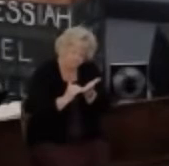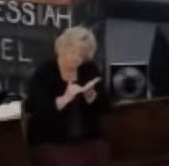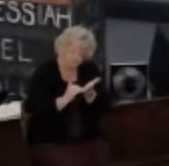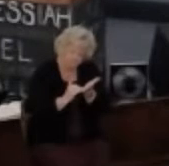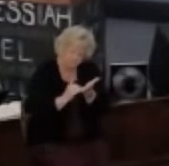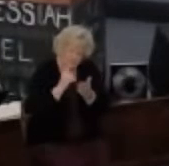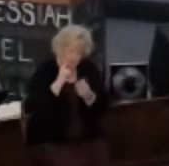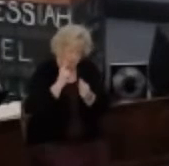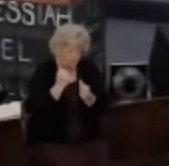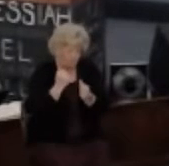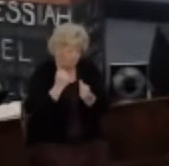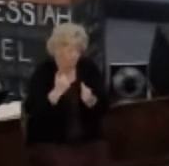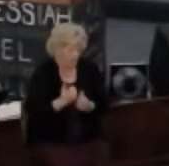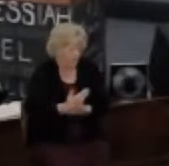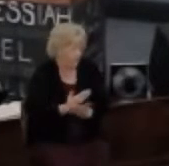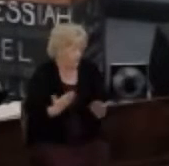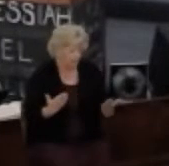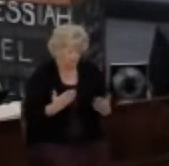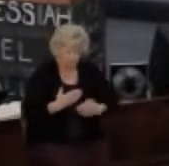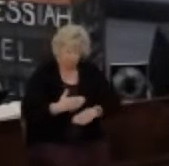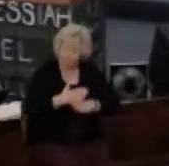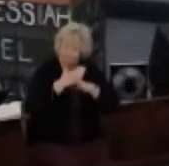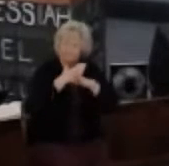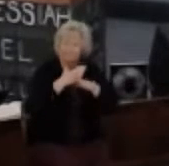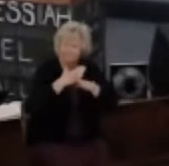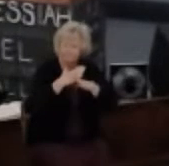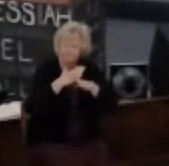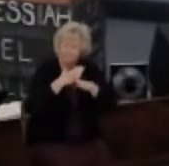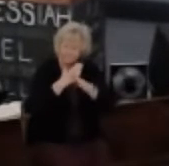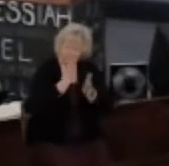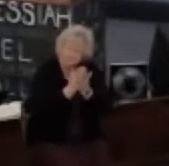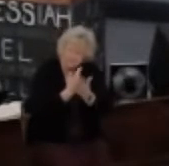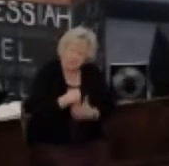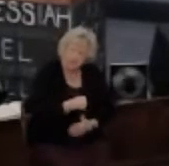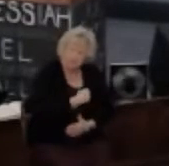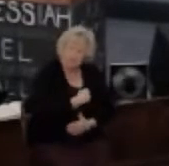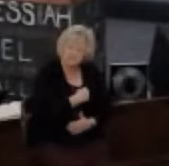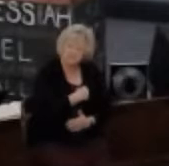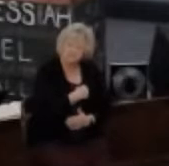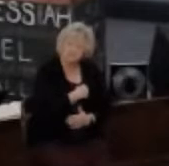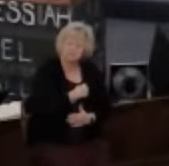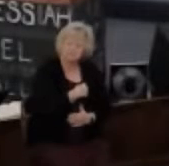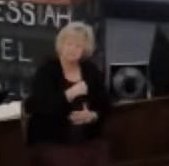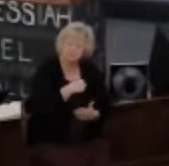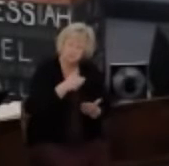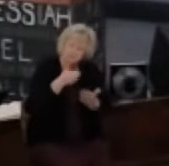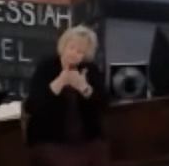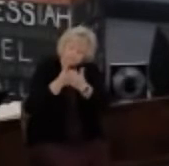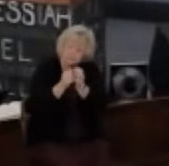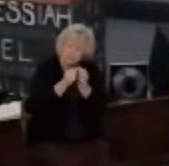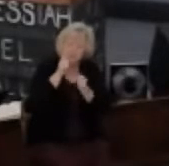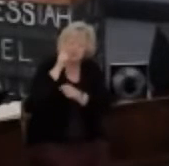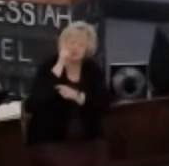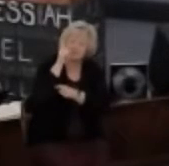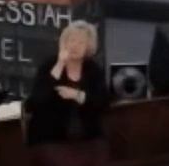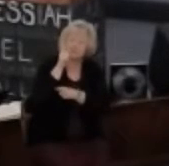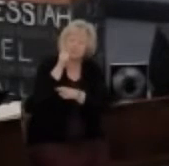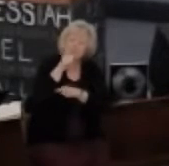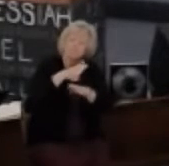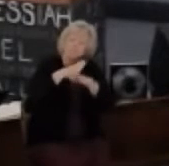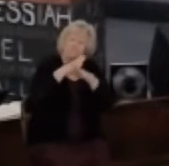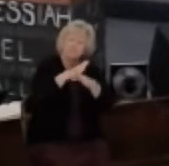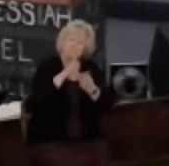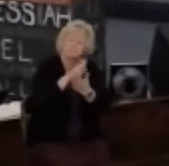anything that would be a barrier, a hindrance between us and you. Anything that would prevent your Holy